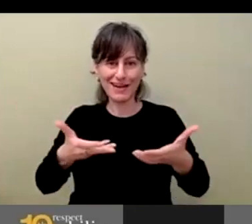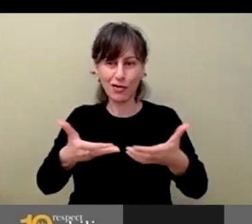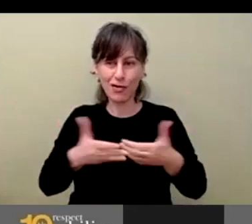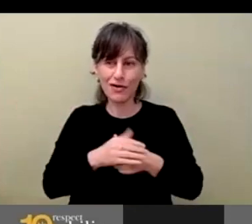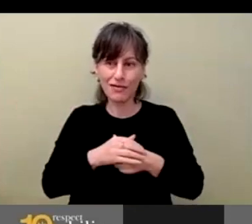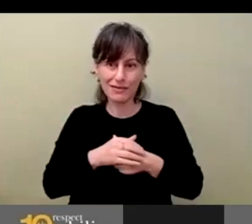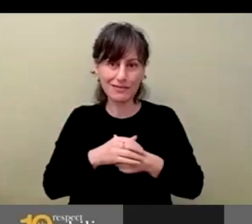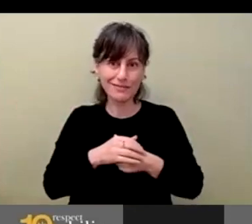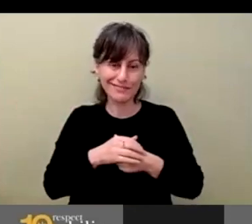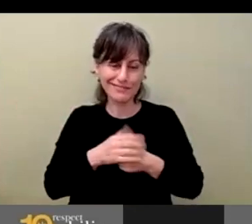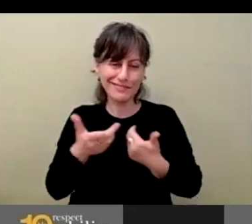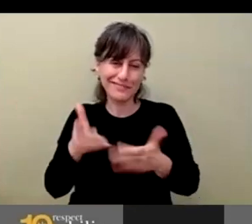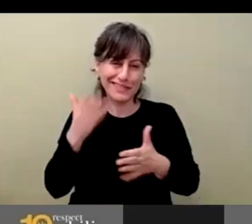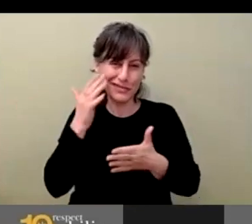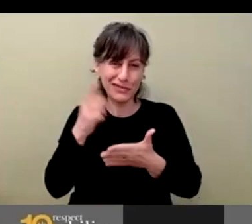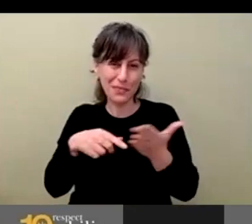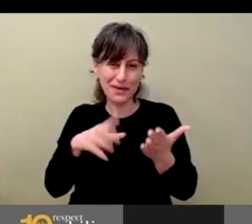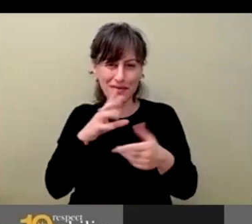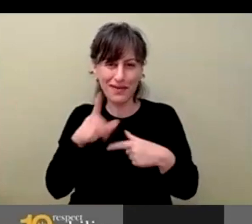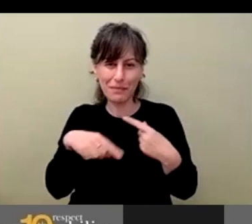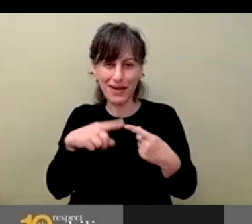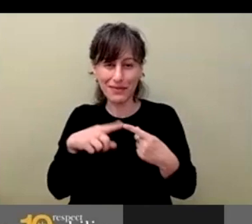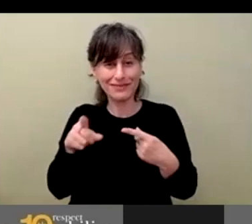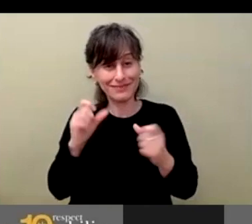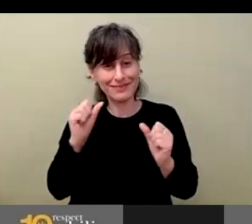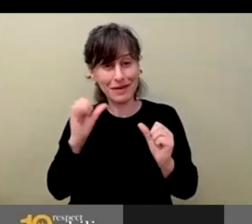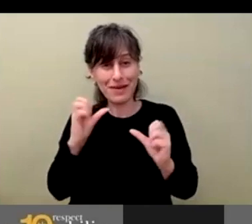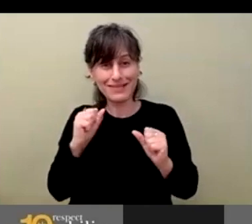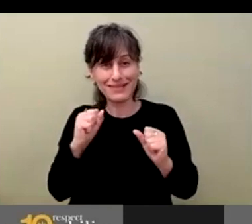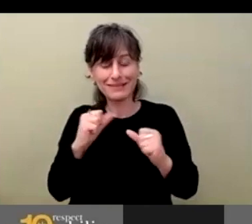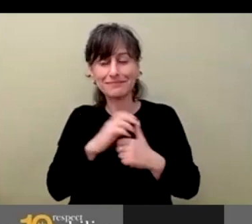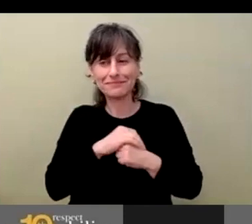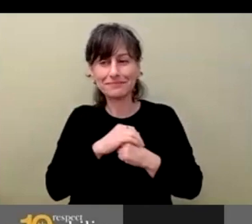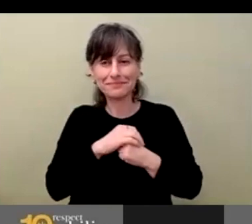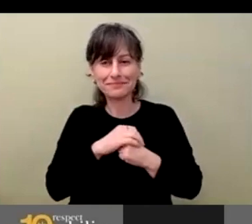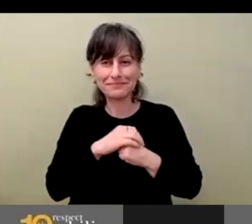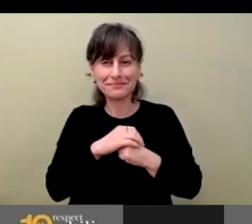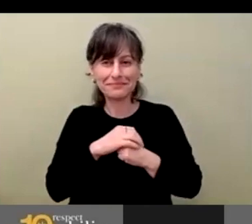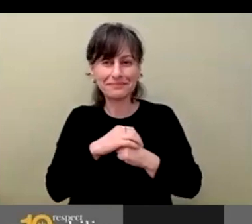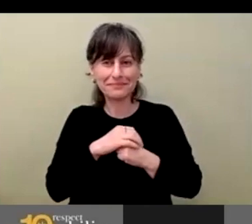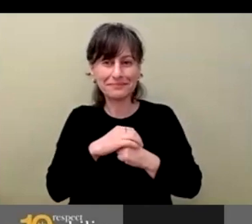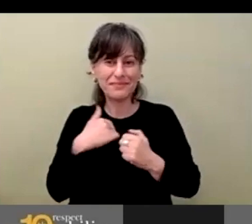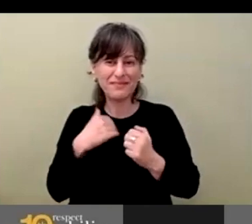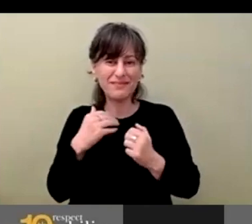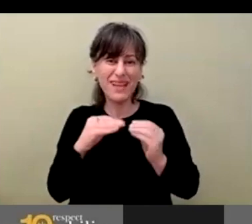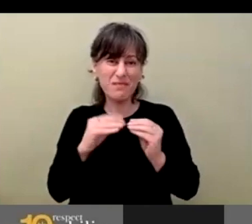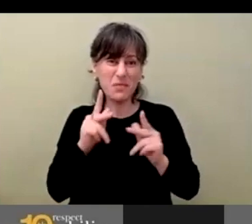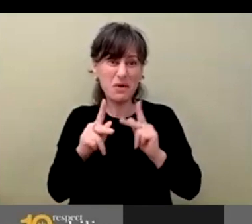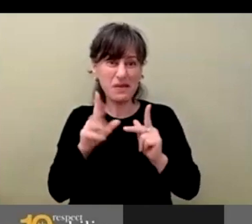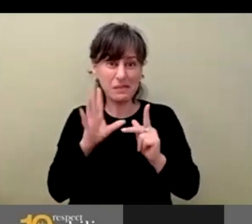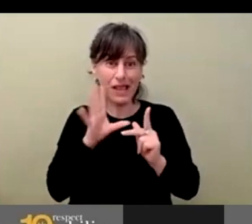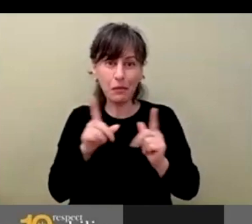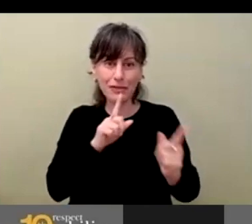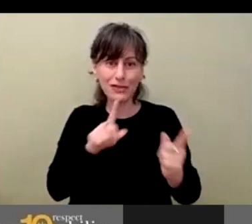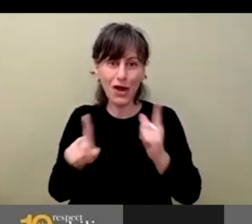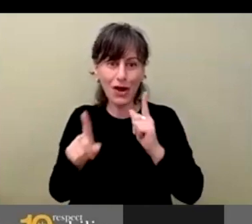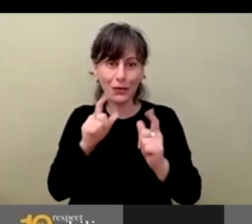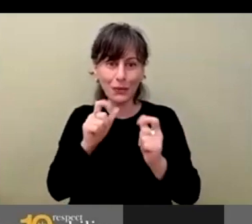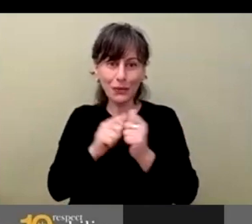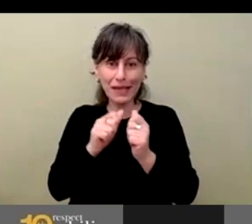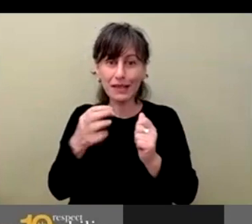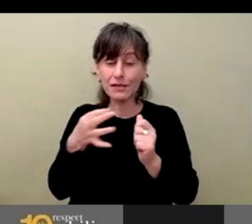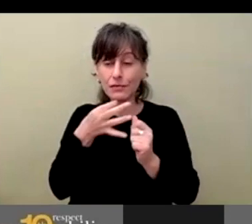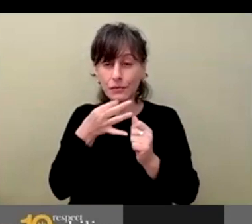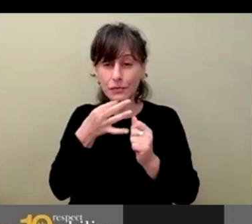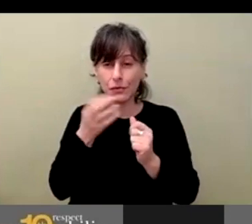so you know what I'm talking about. He's pretty amazing. And I have a lot more people that I'm going to talk to soon that also